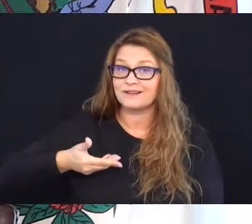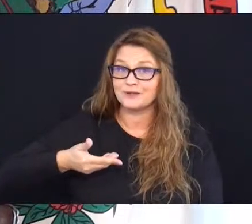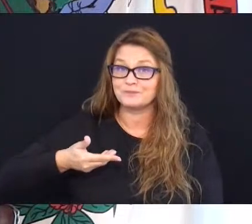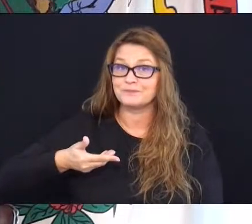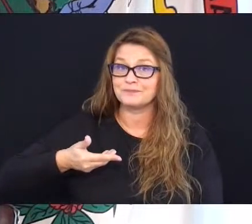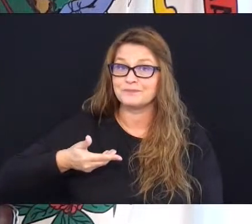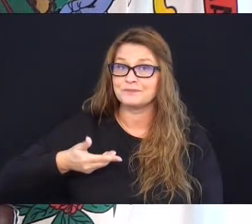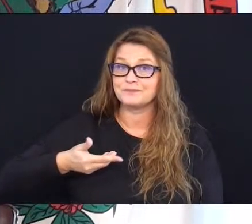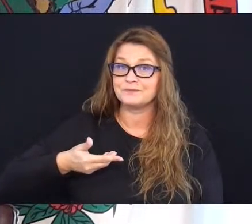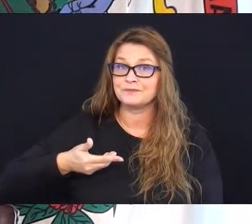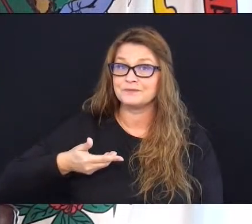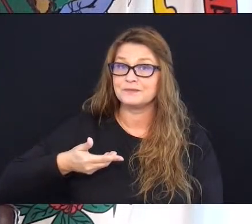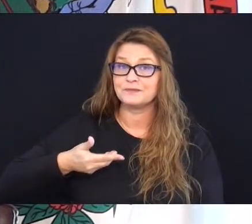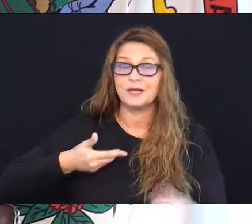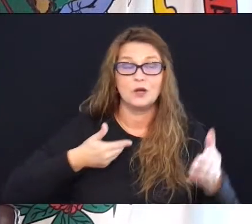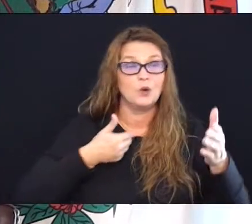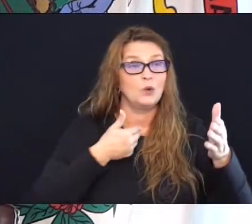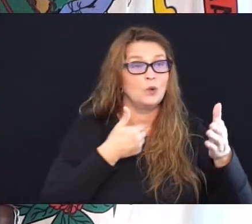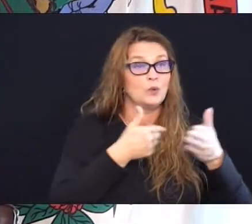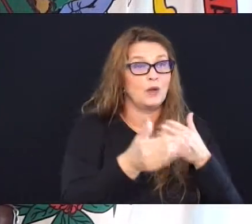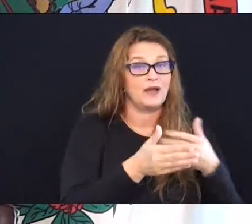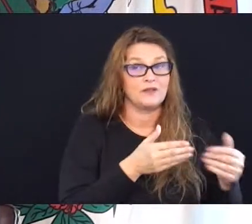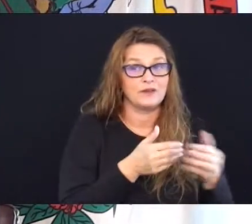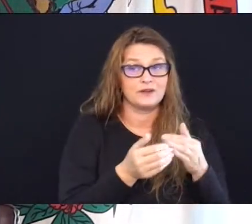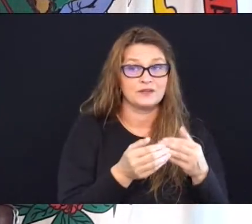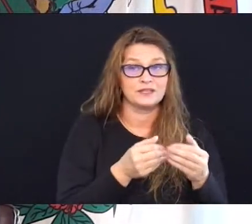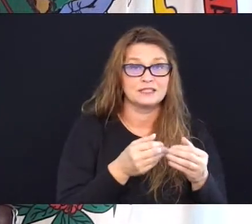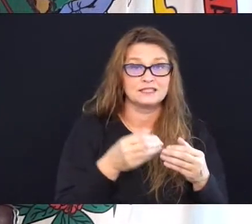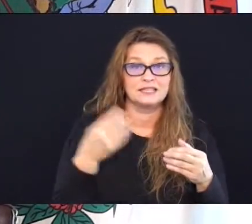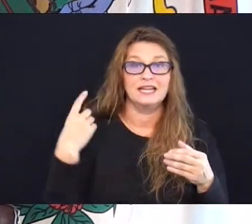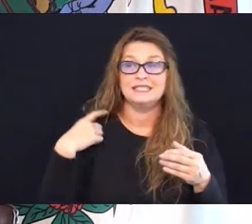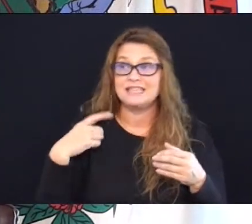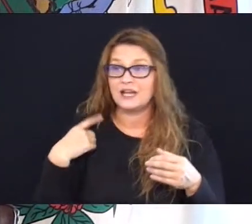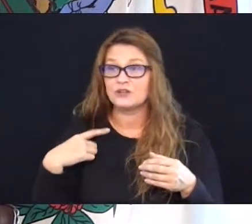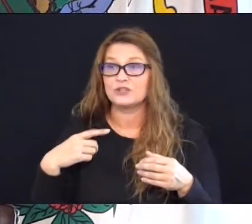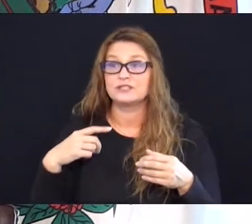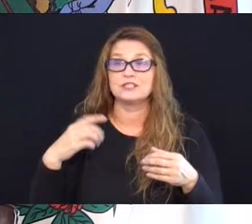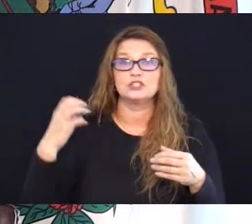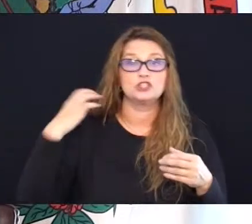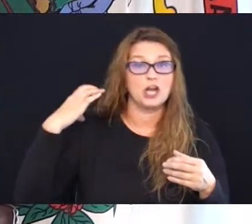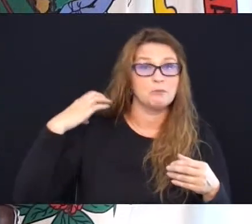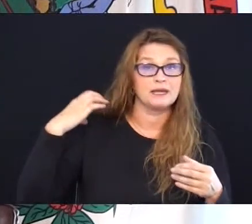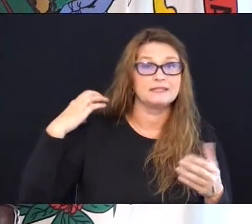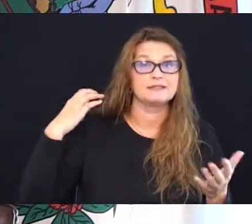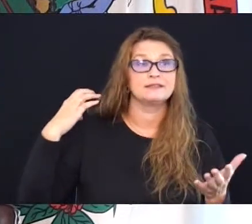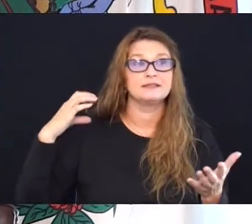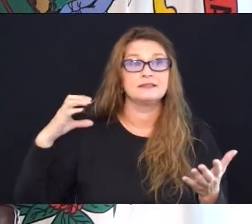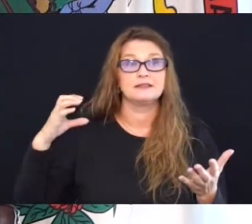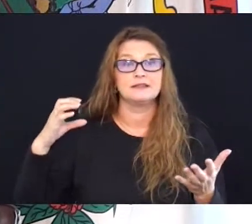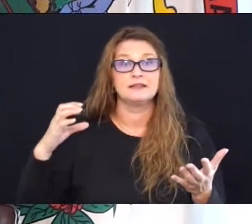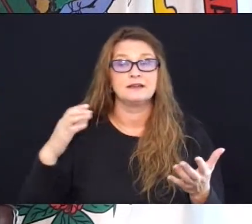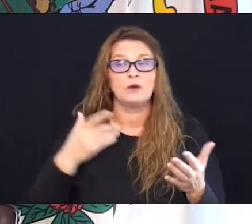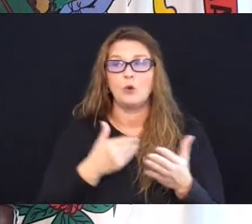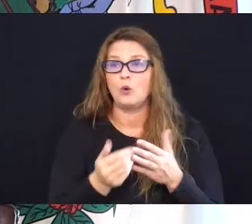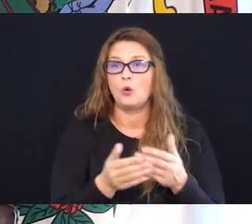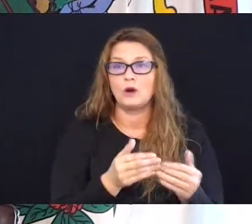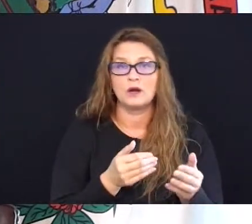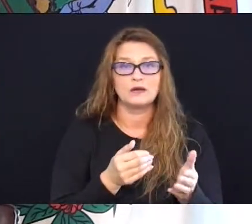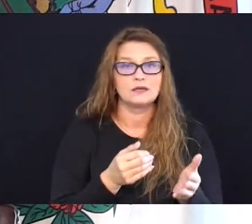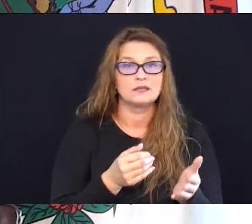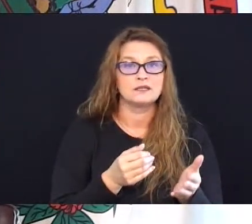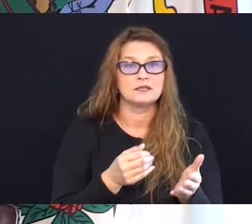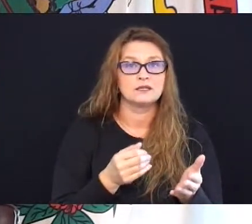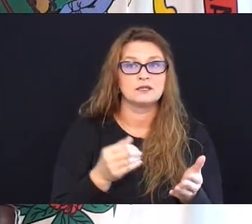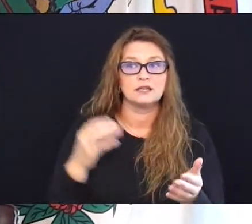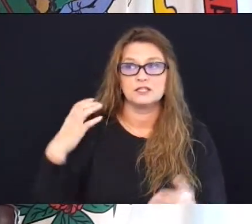way, whether it be, Delegate Householder or Chairman Householder, whether it be,